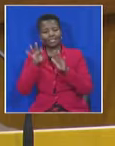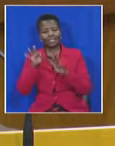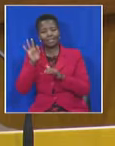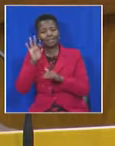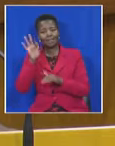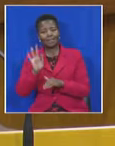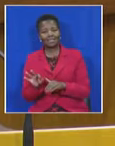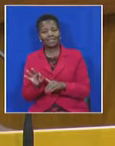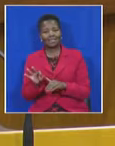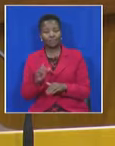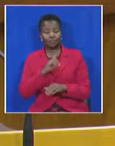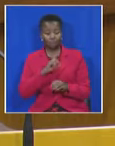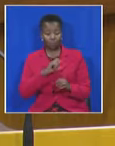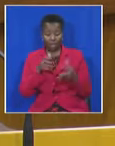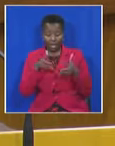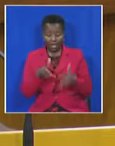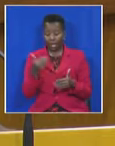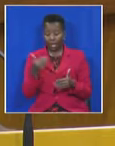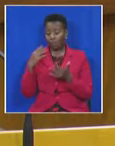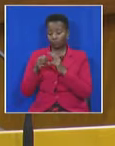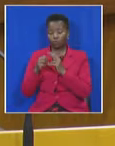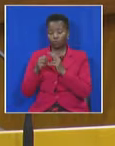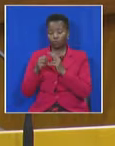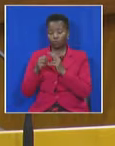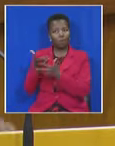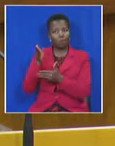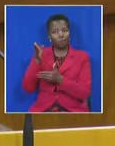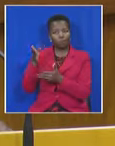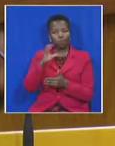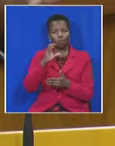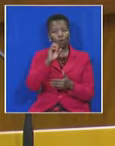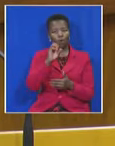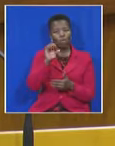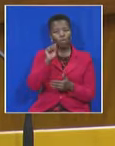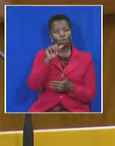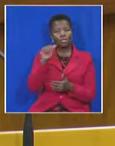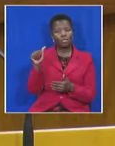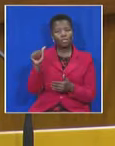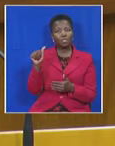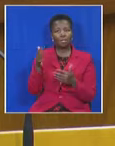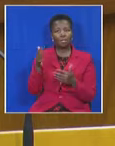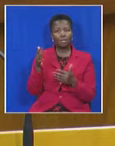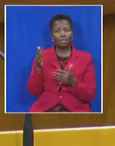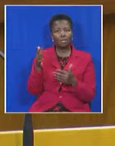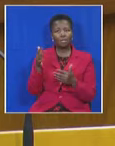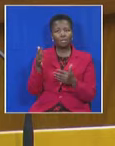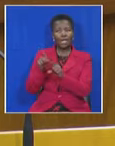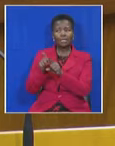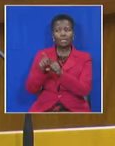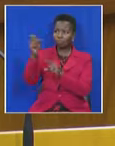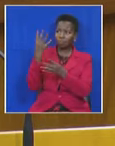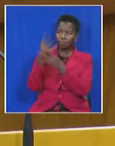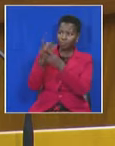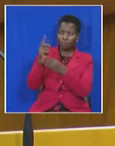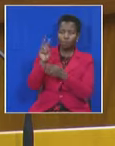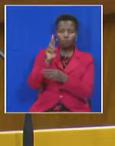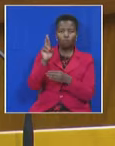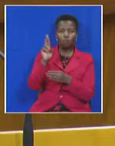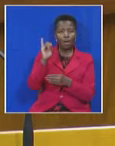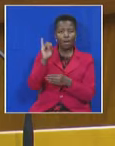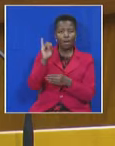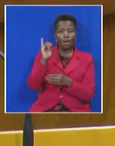is why when we were negotiating at CODESA, in fact, over the years, even in prisons on Robben Island, we studied